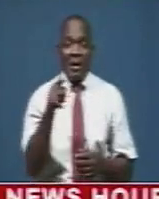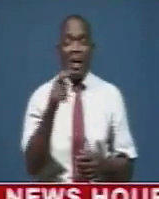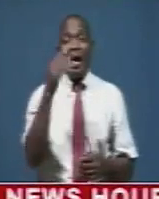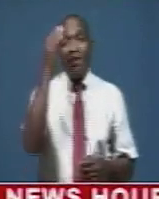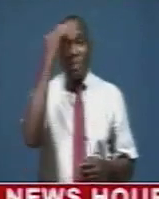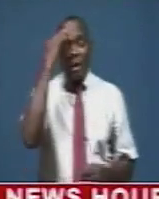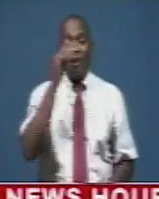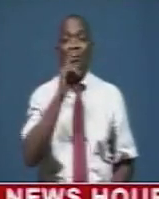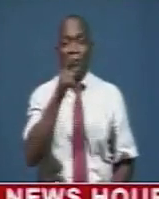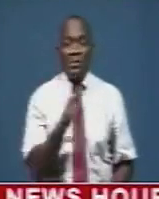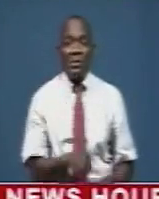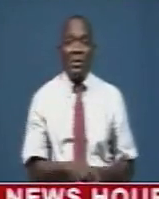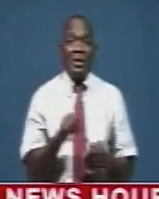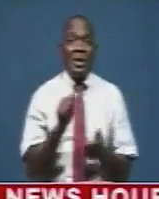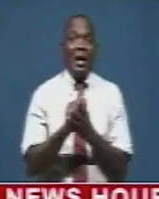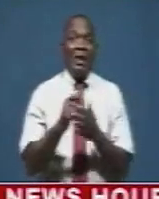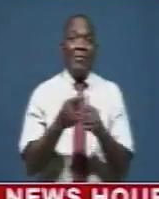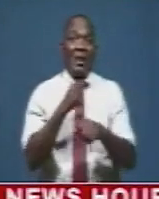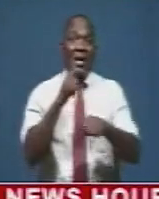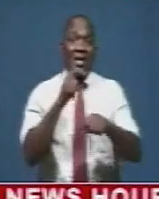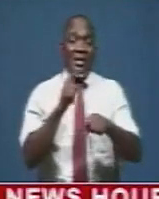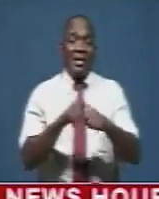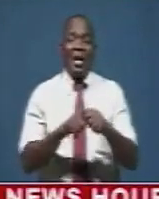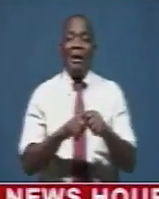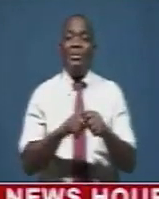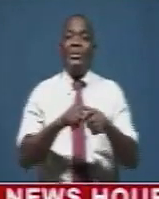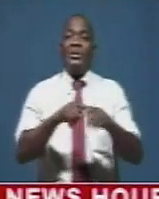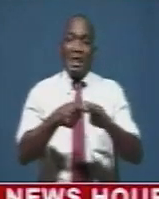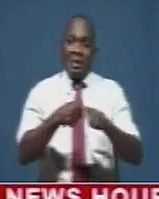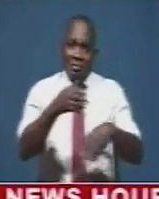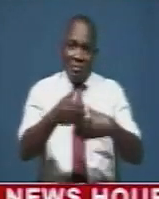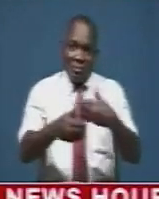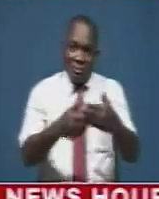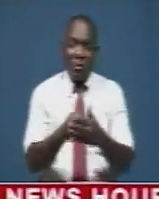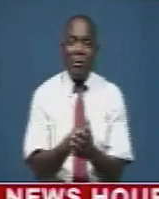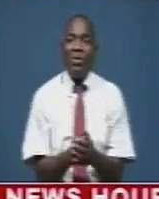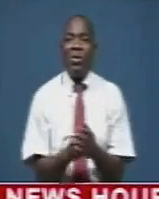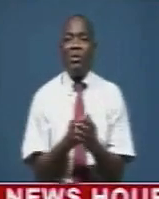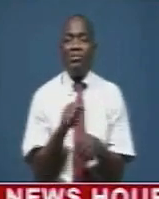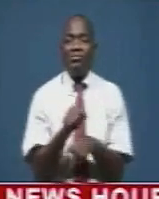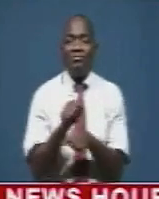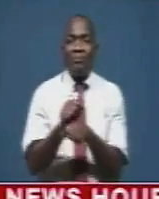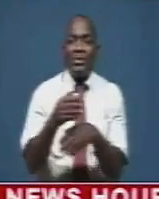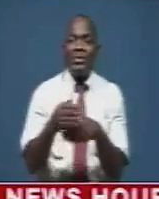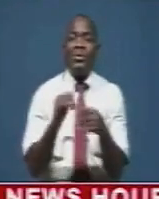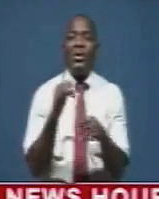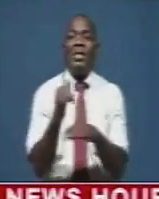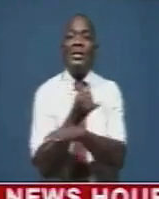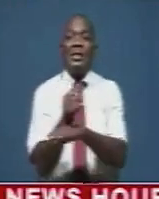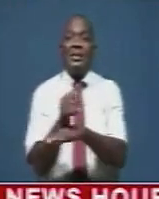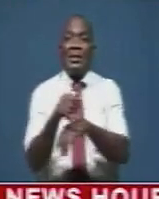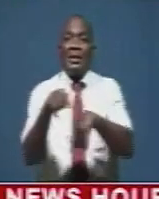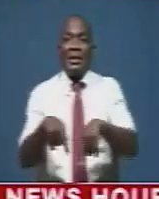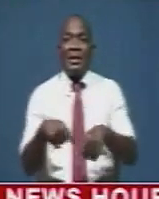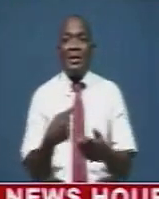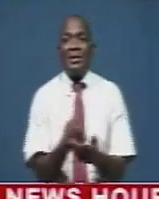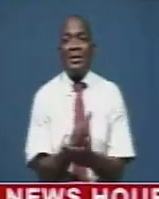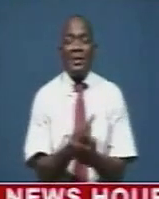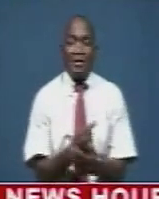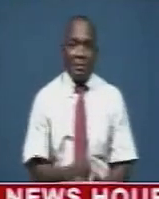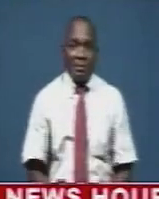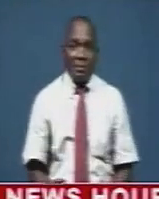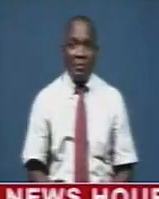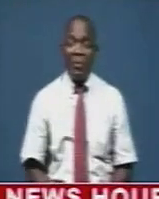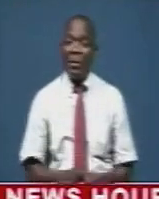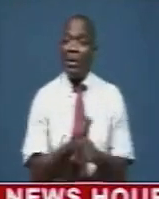aware that this is the beginning of the journey towards true industrialization of the country. There is